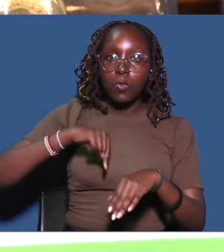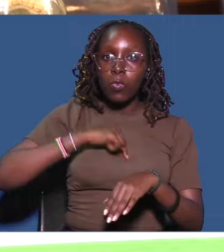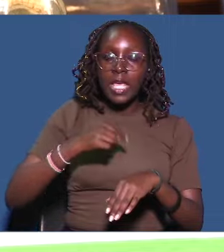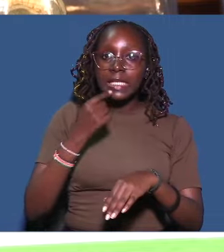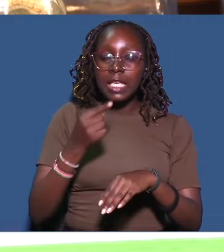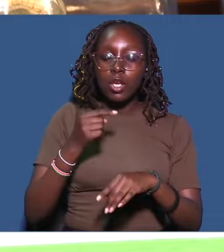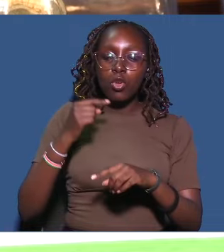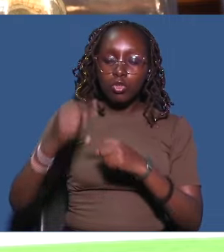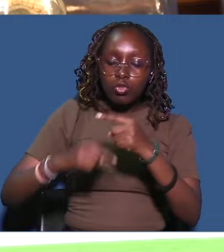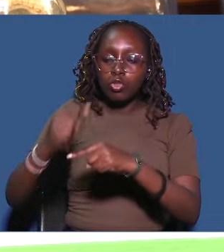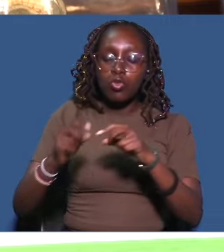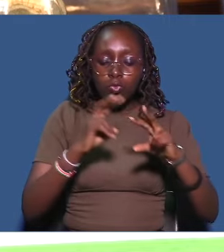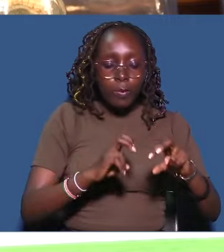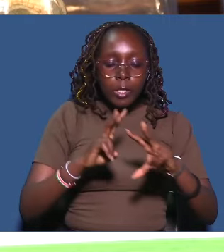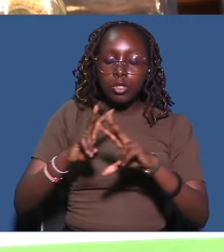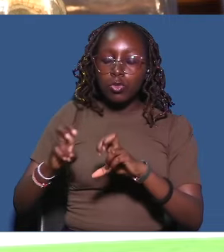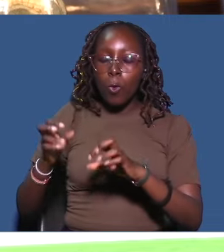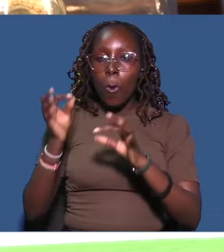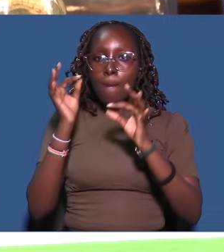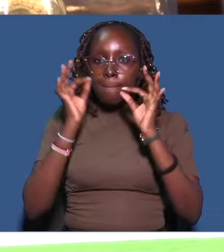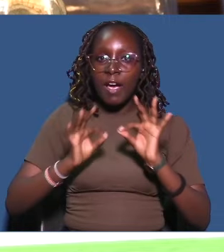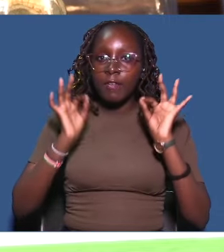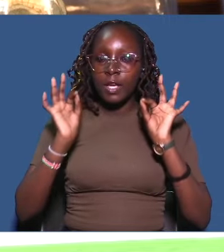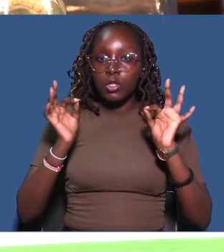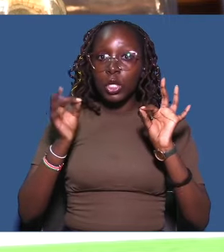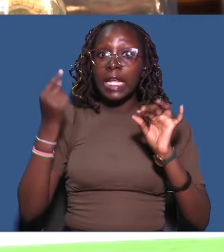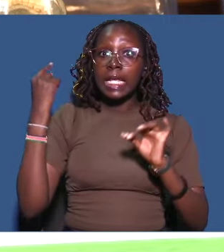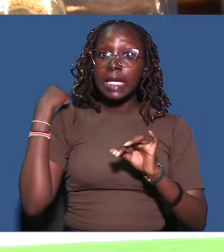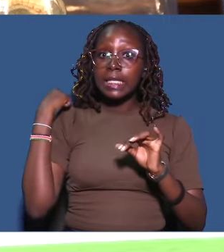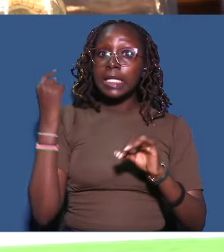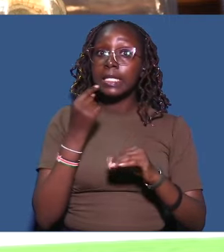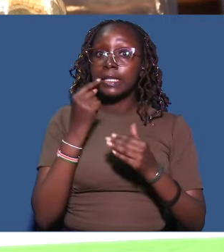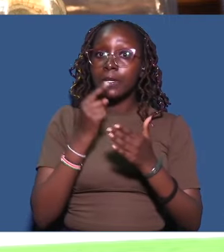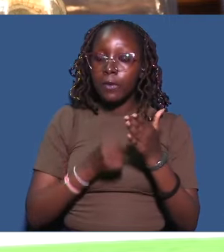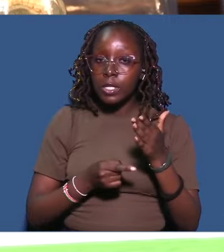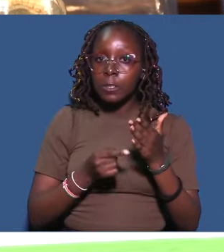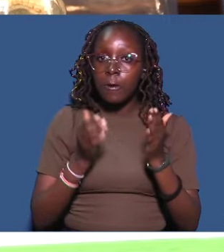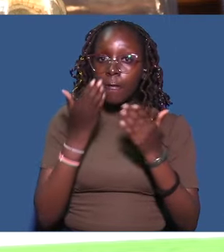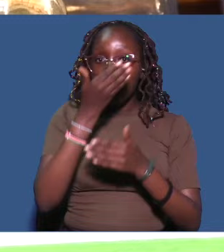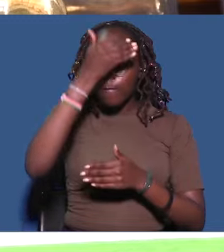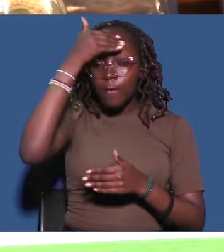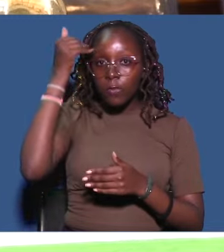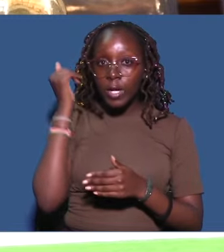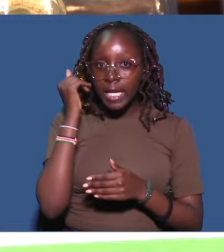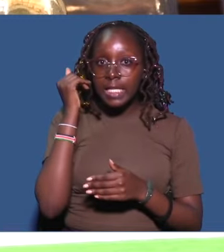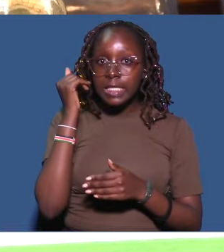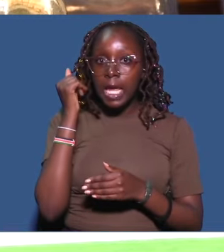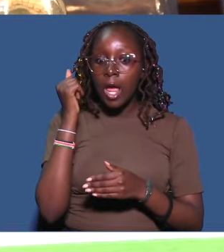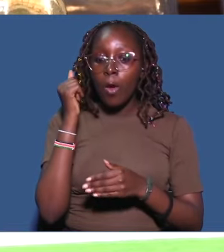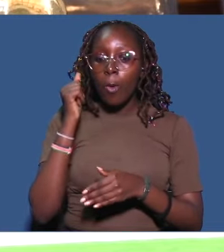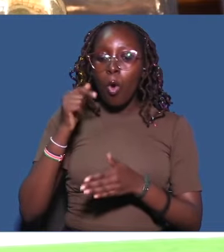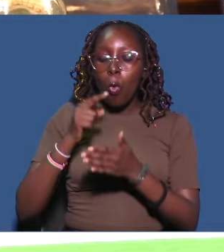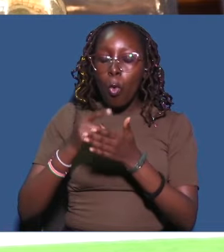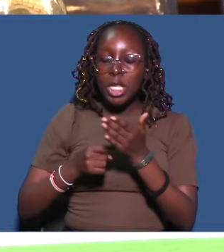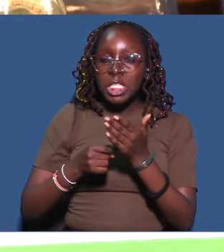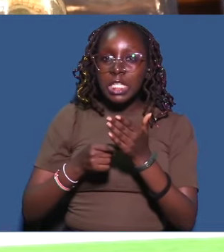We continue to pursue perfection. And then yesterday or on Tuesday we said forgetting what lies behind, anything